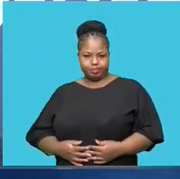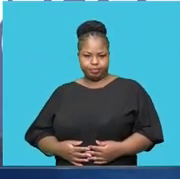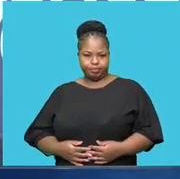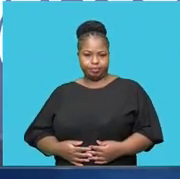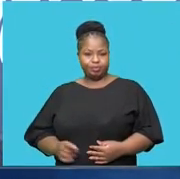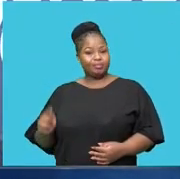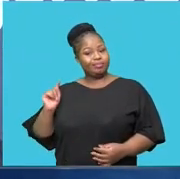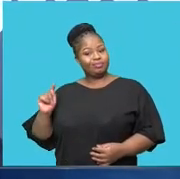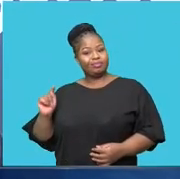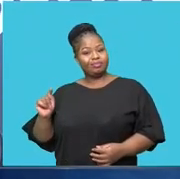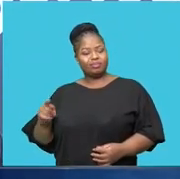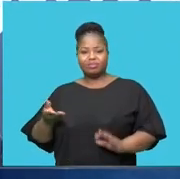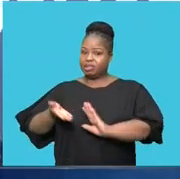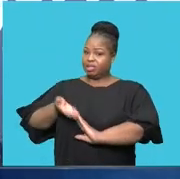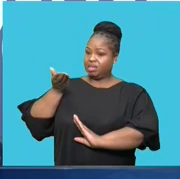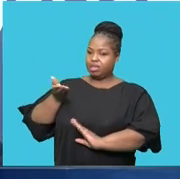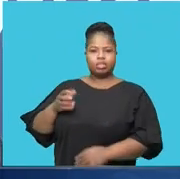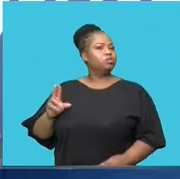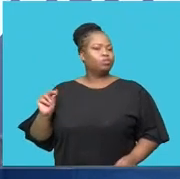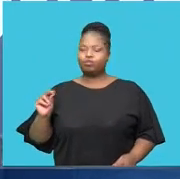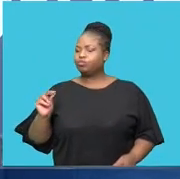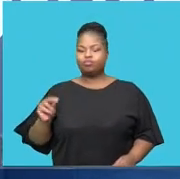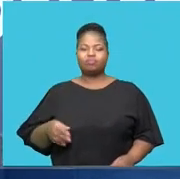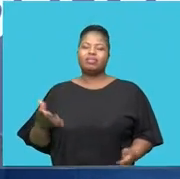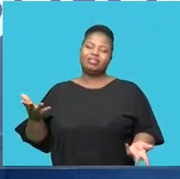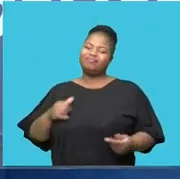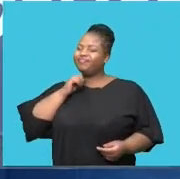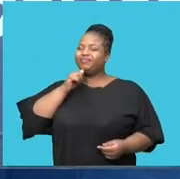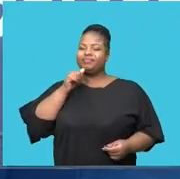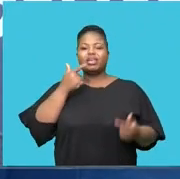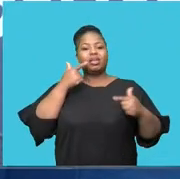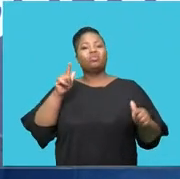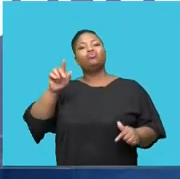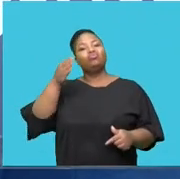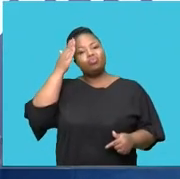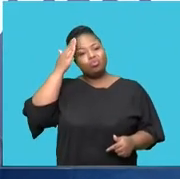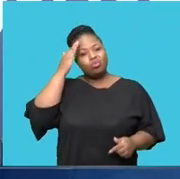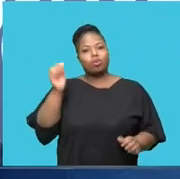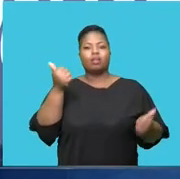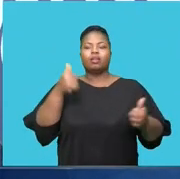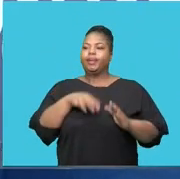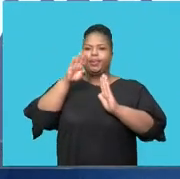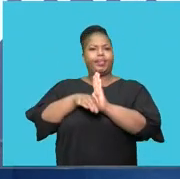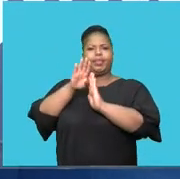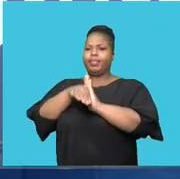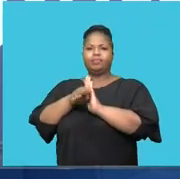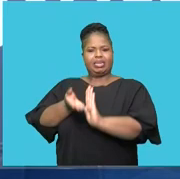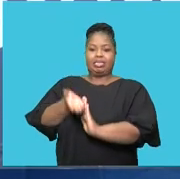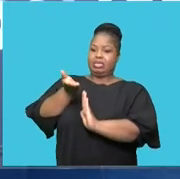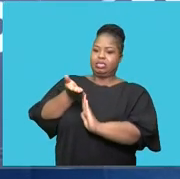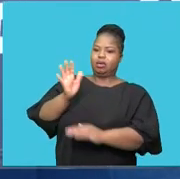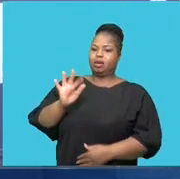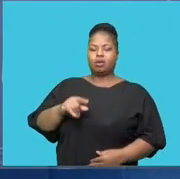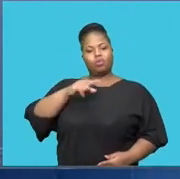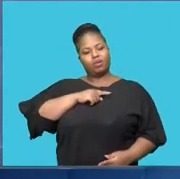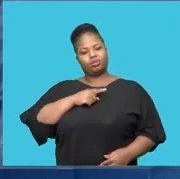2023-2024. This actually is not an increase. This one, never mind the language. You know, inflation is not an increase. It is to cushion